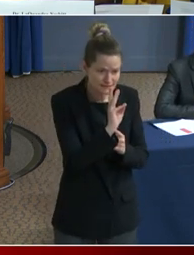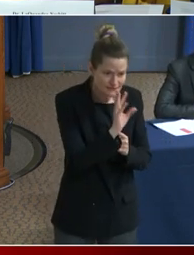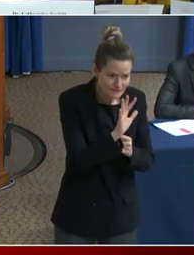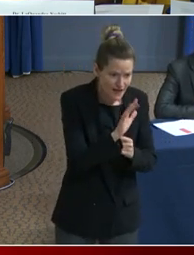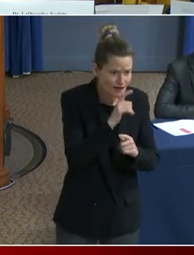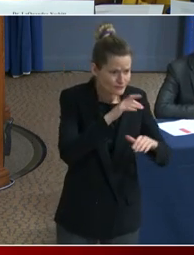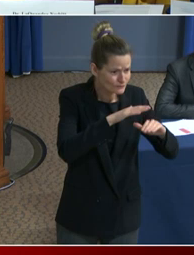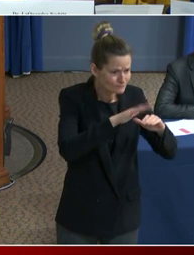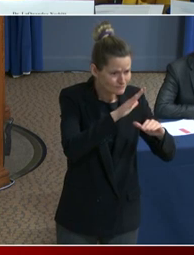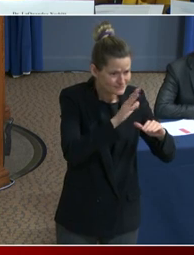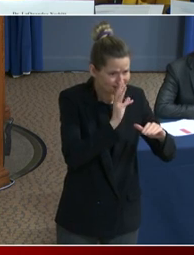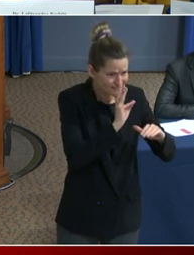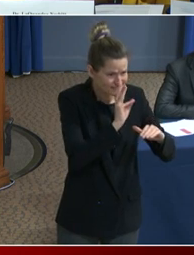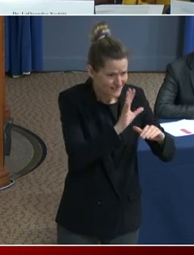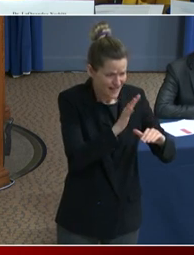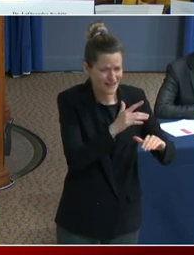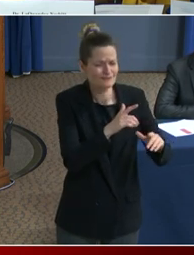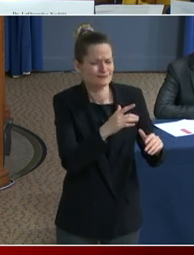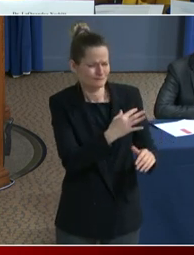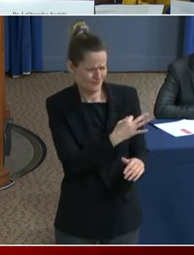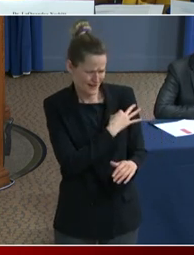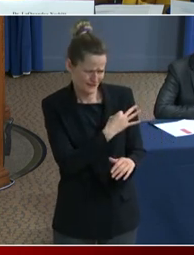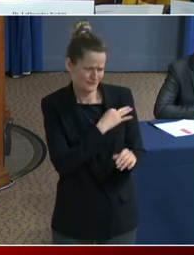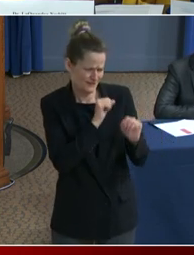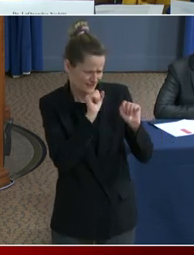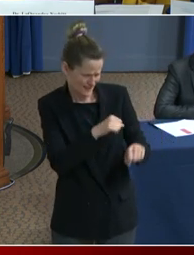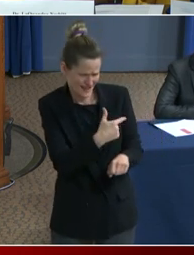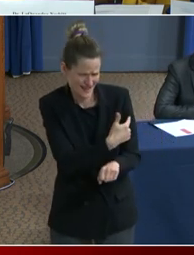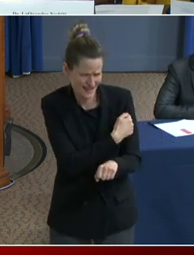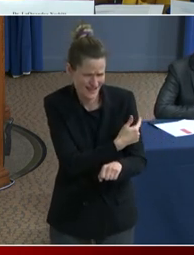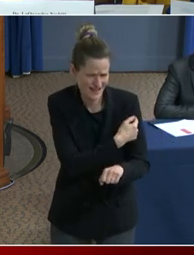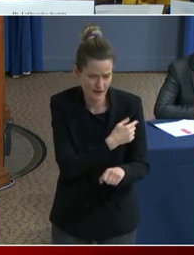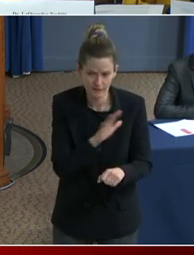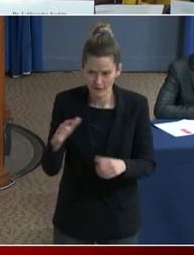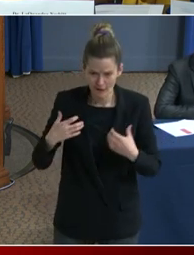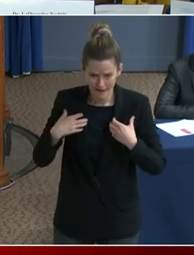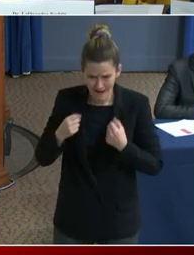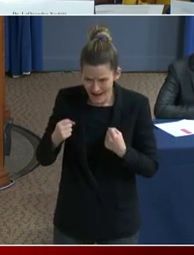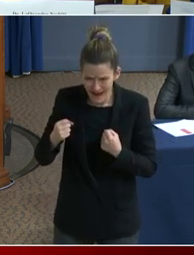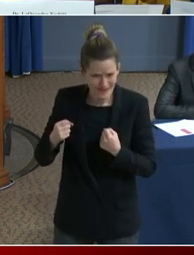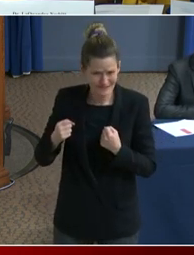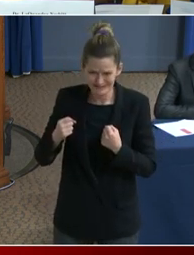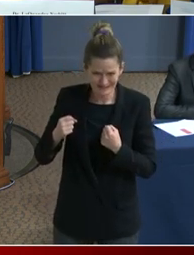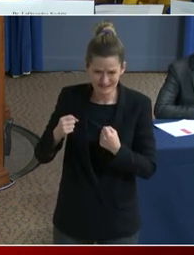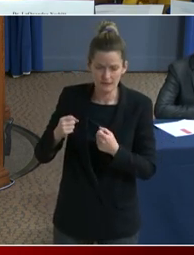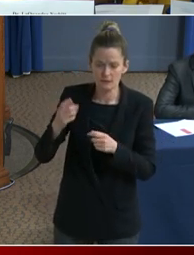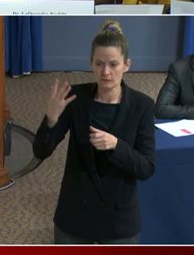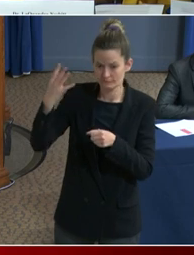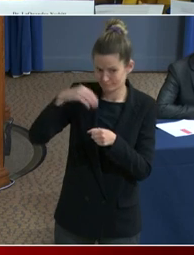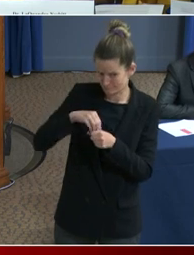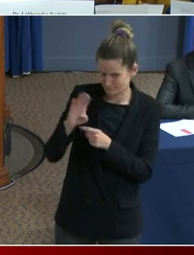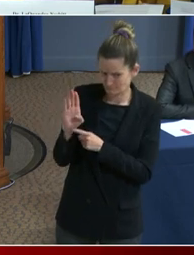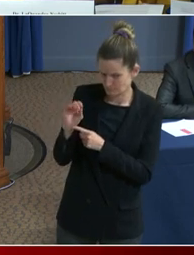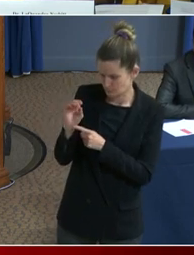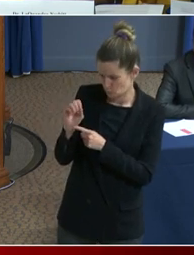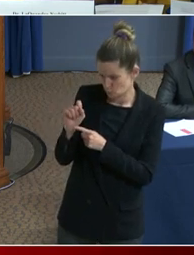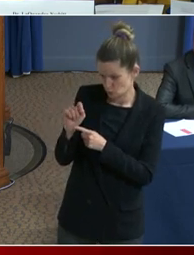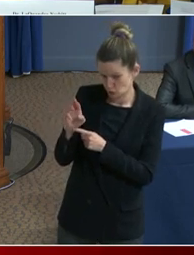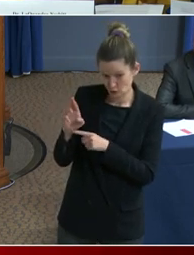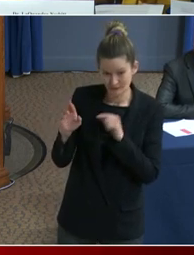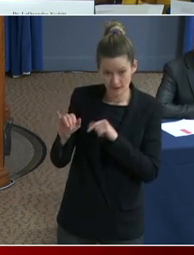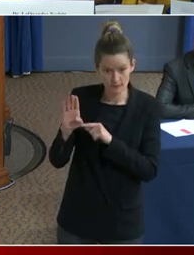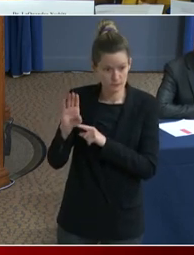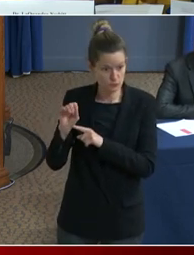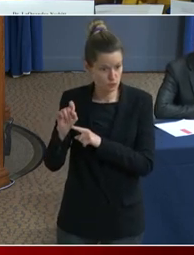to have a high degree of confidence that those vaccines, including booster doses, still help to protect us from